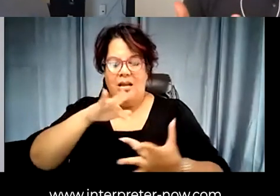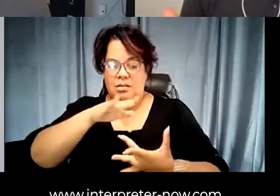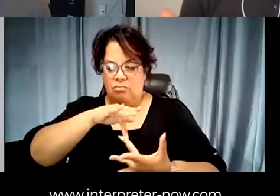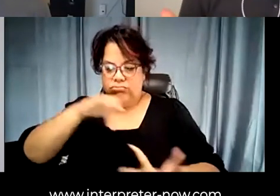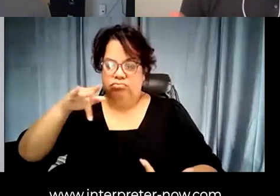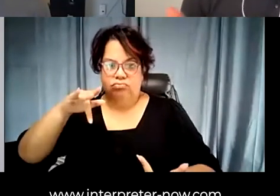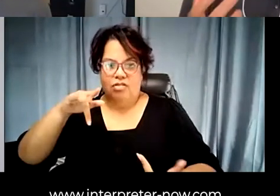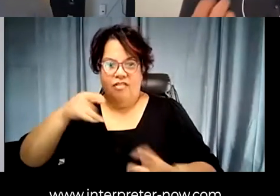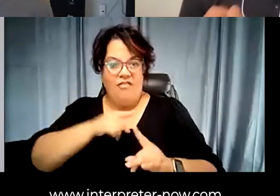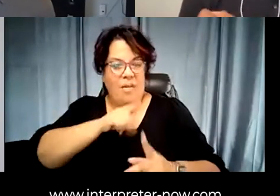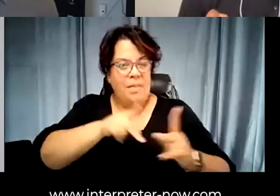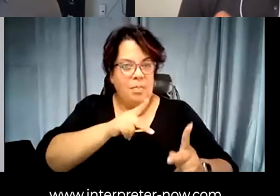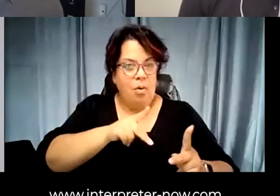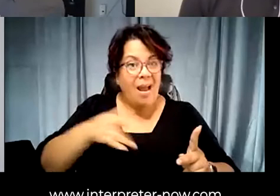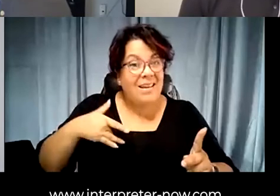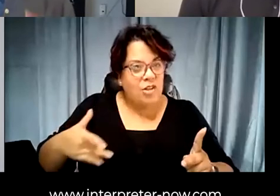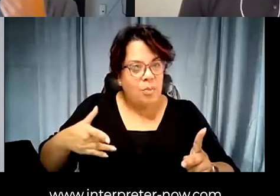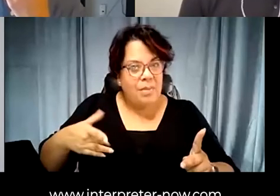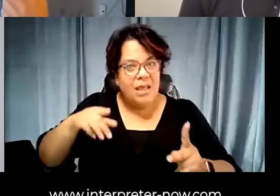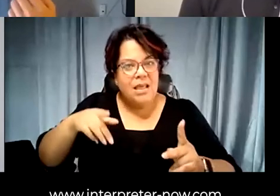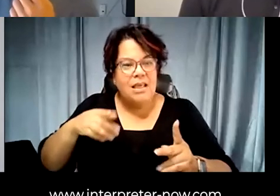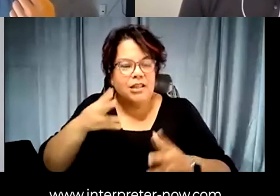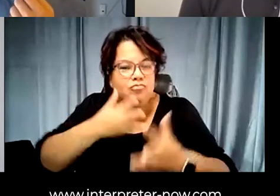social, like that is just me by nature.